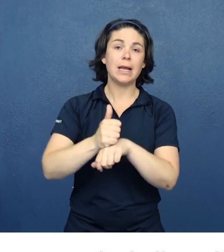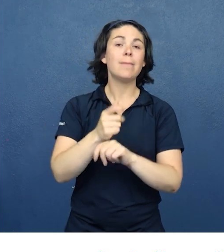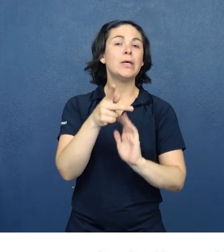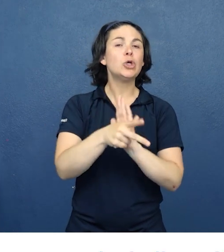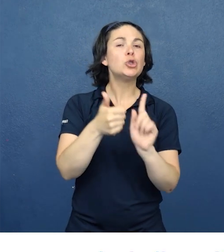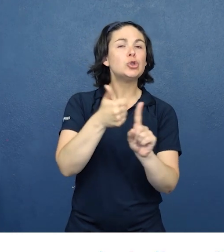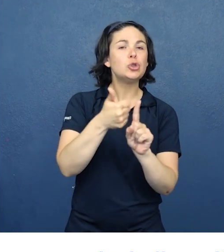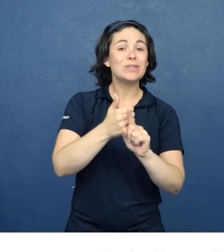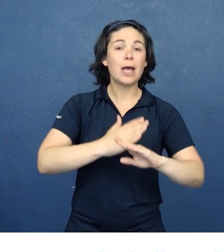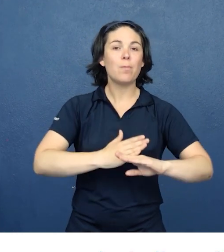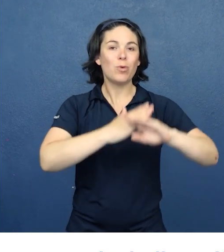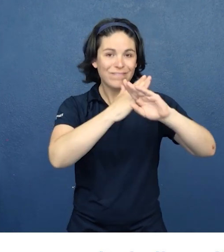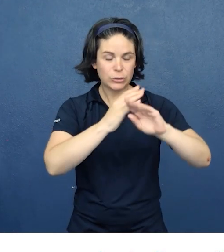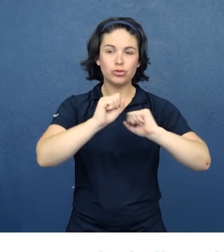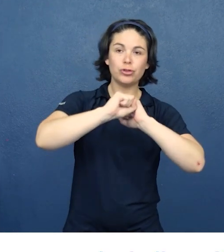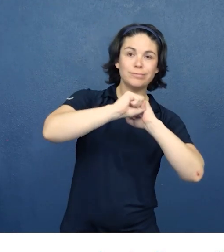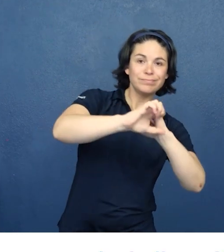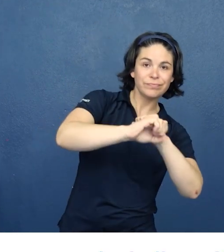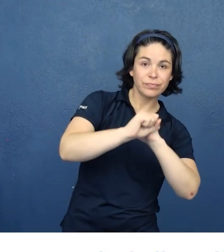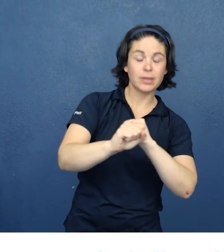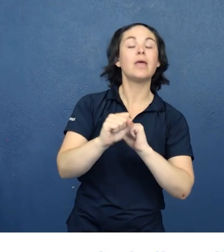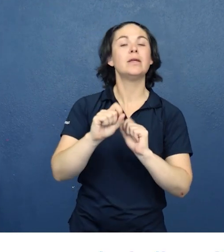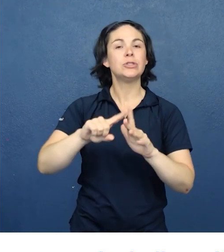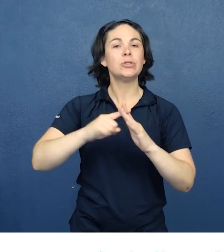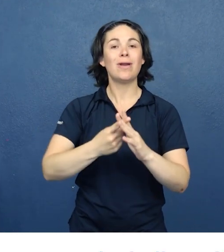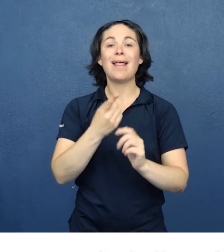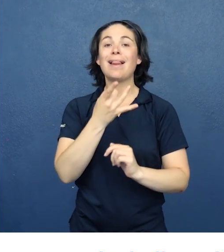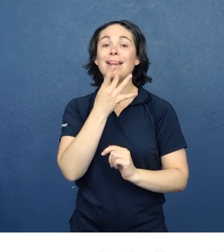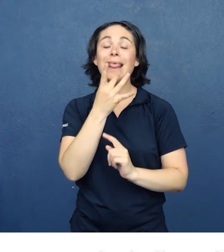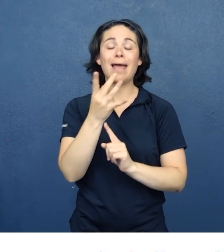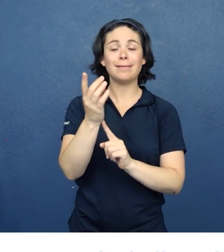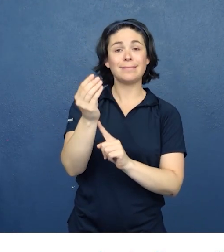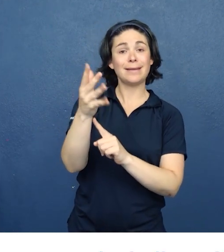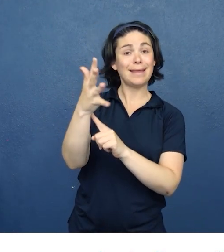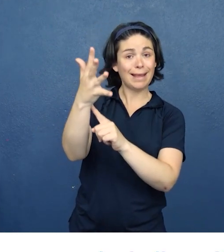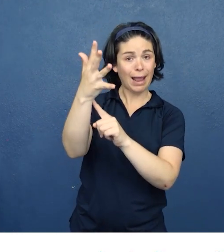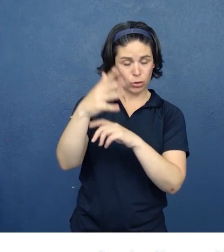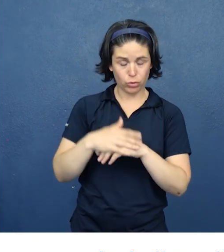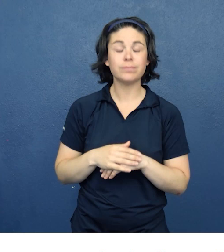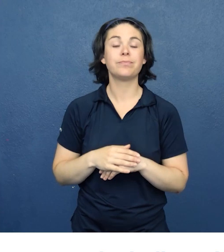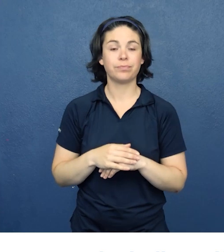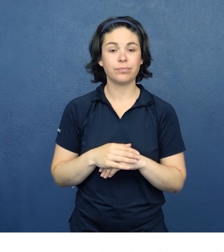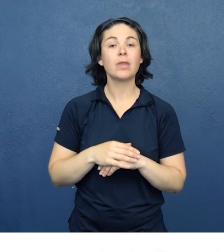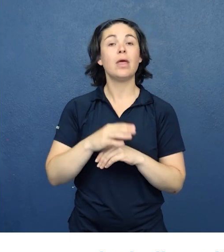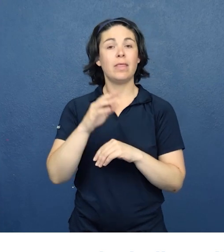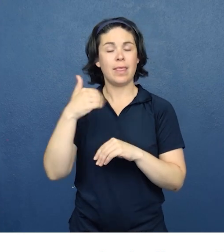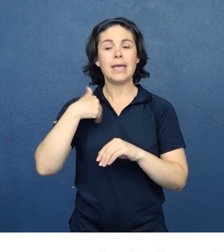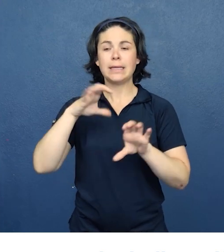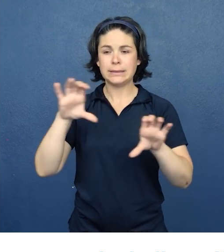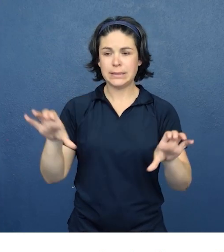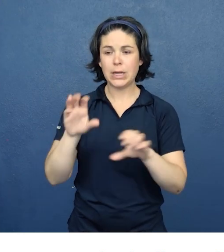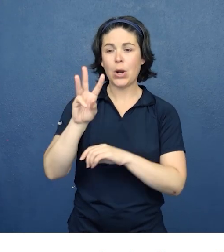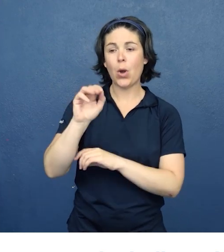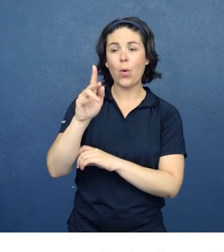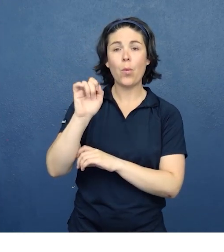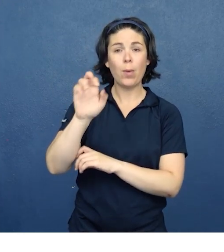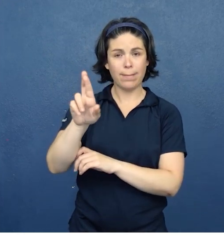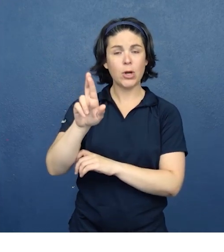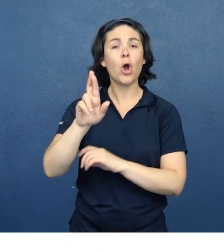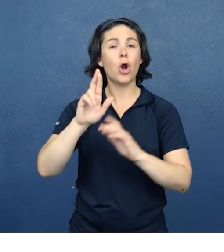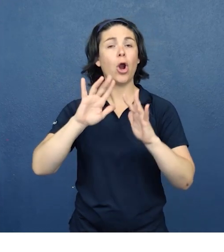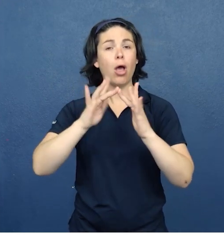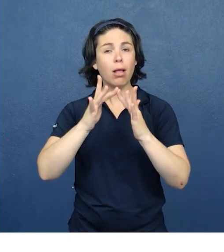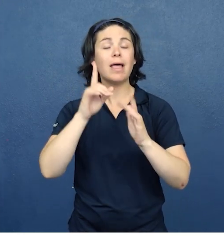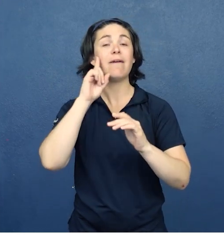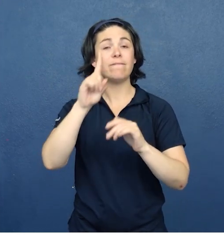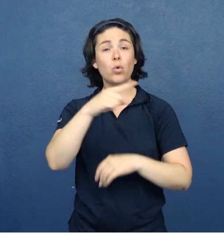campaign, including a World Suicide Light a Candle photo contest, a webinar of culture-based depression screening and